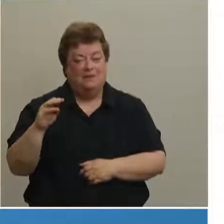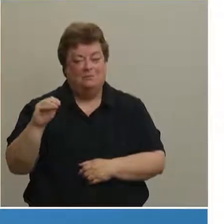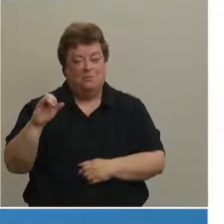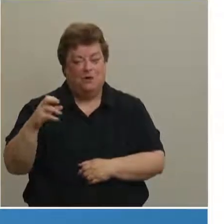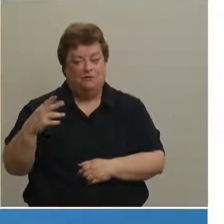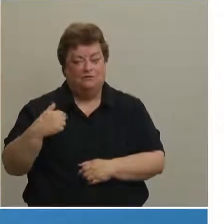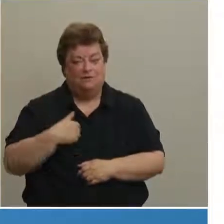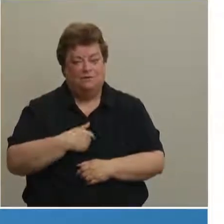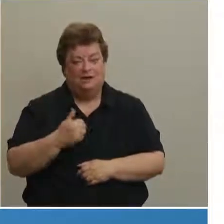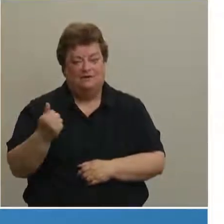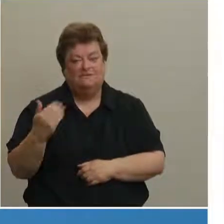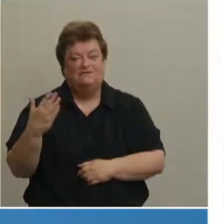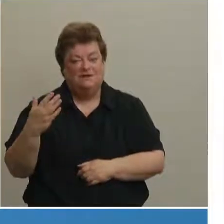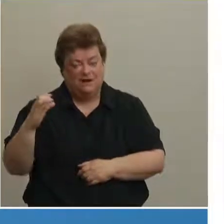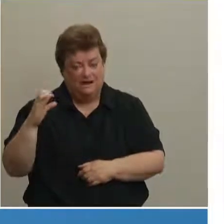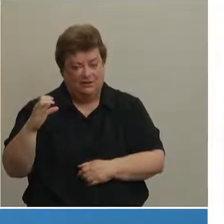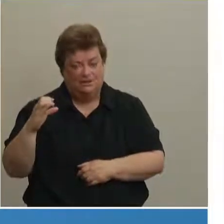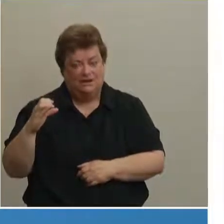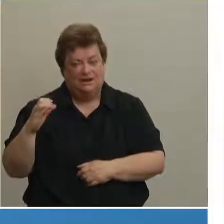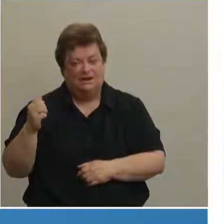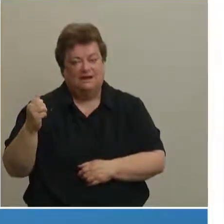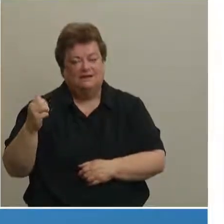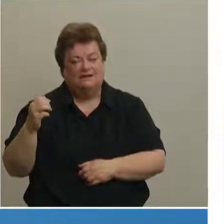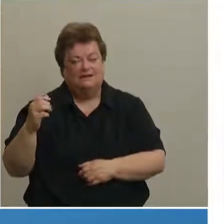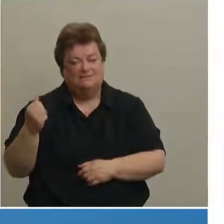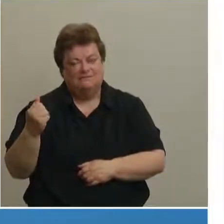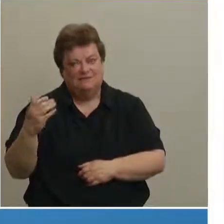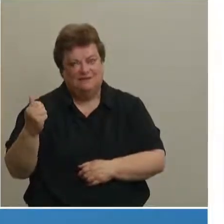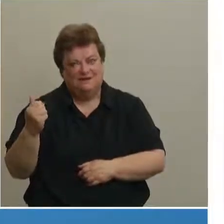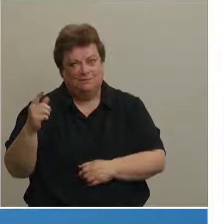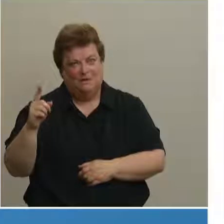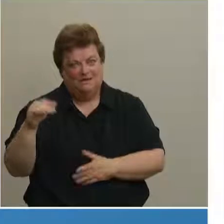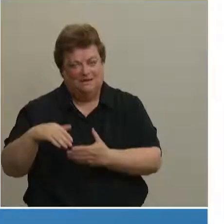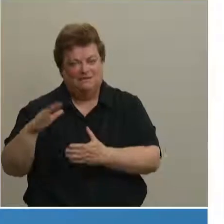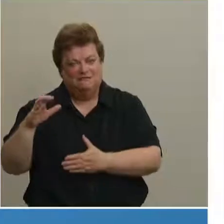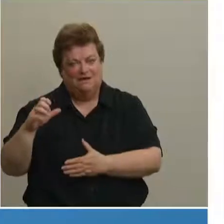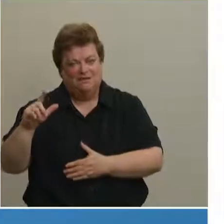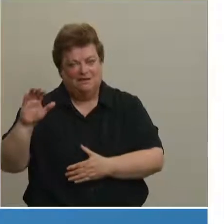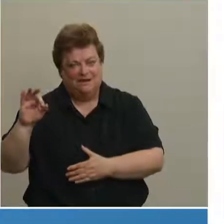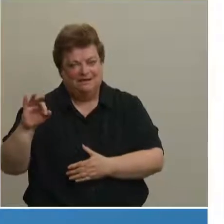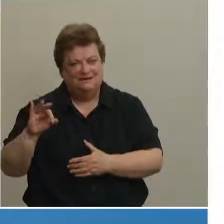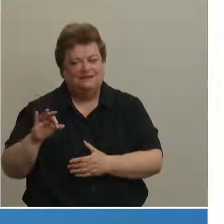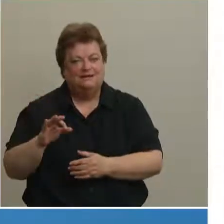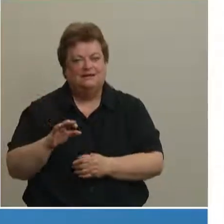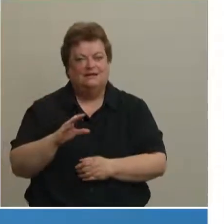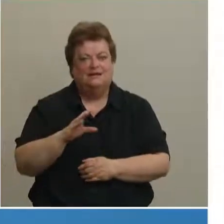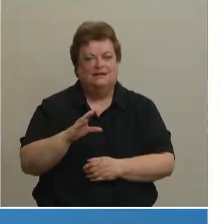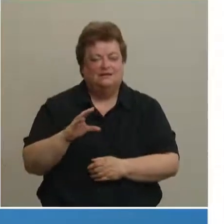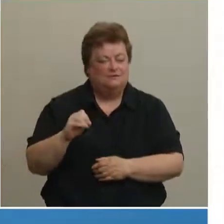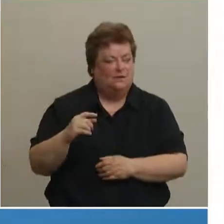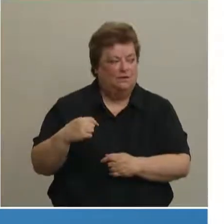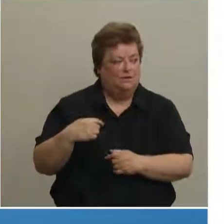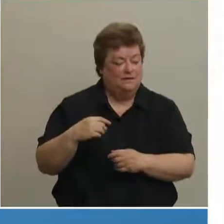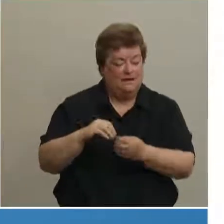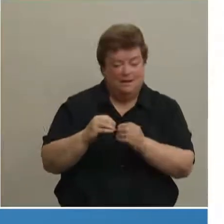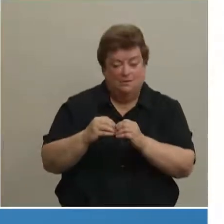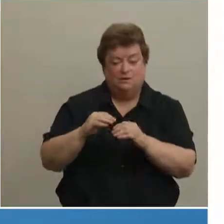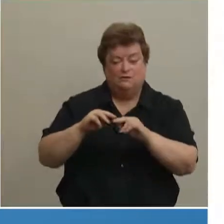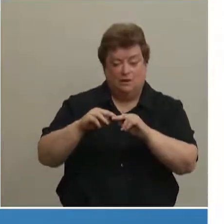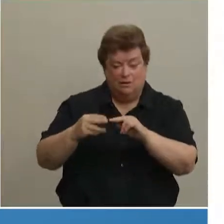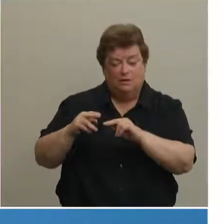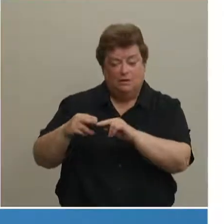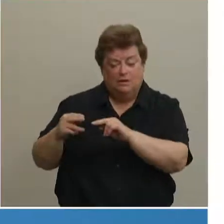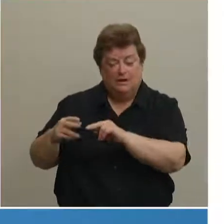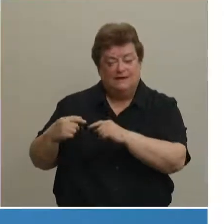March, we had 1,519 cases. A significant drop in cases compared to January, but the trend in